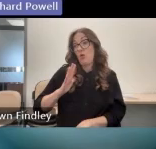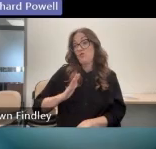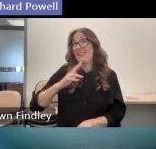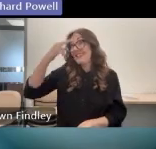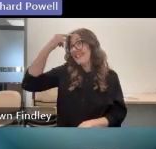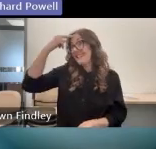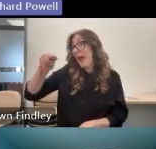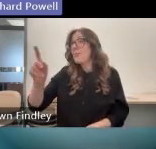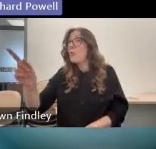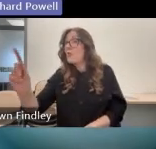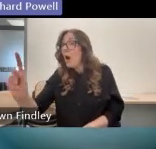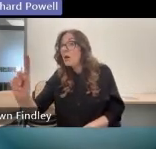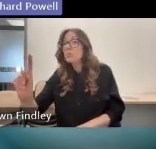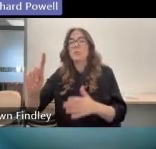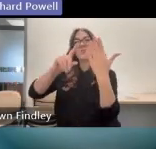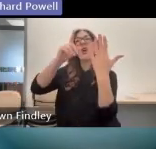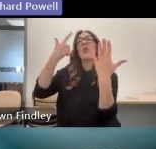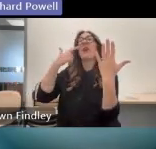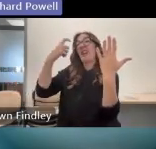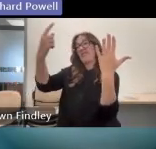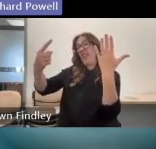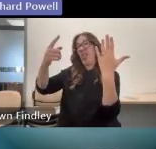get to the appropriate place.